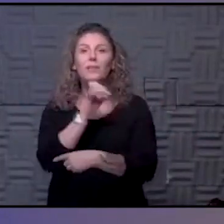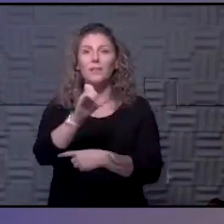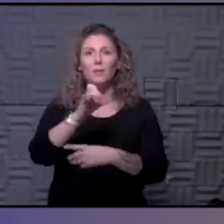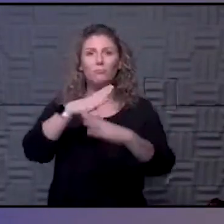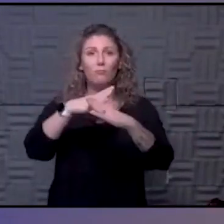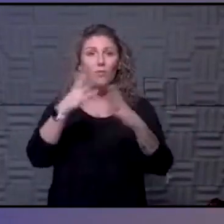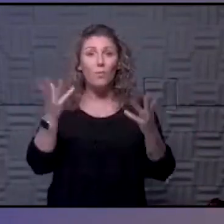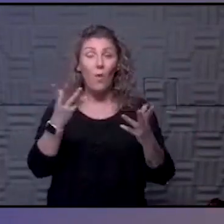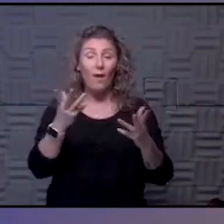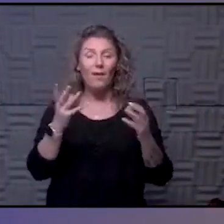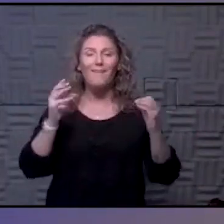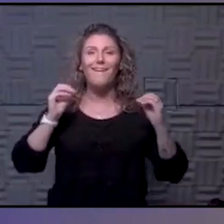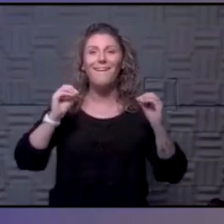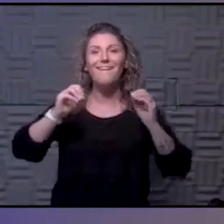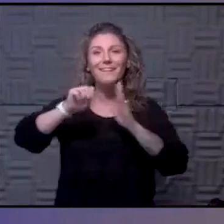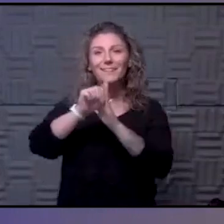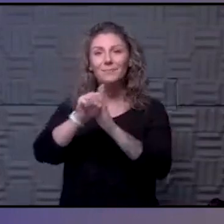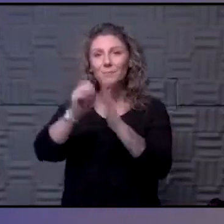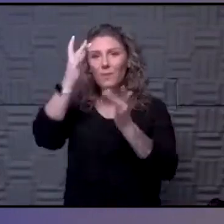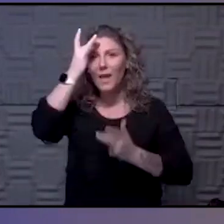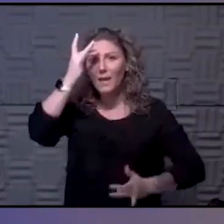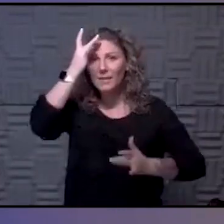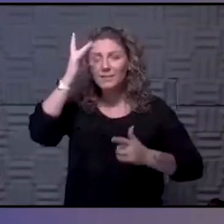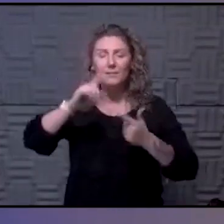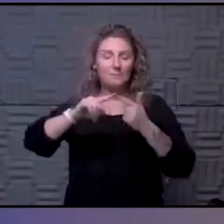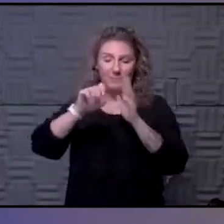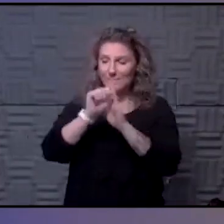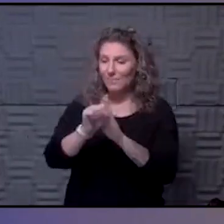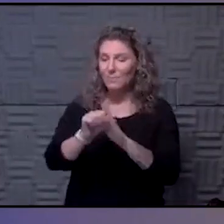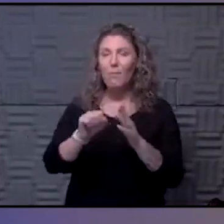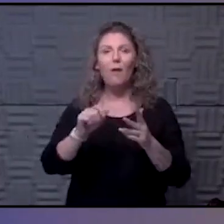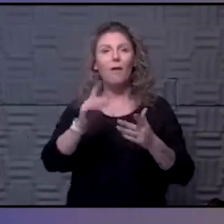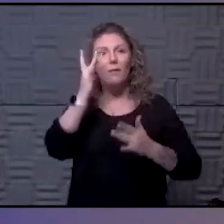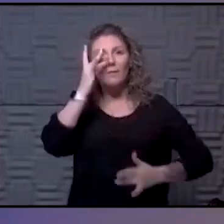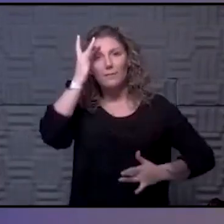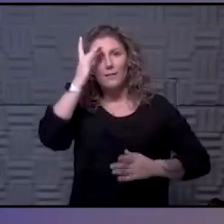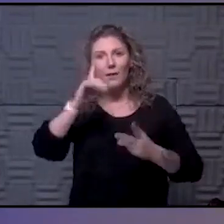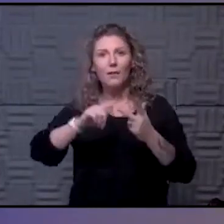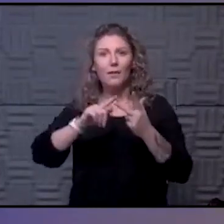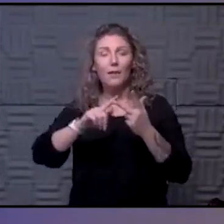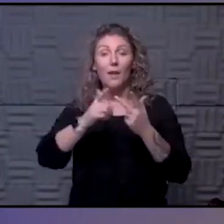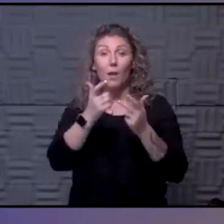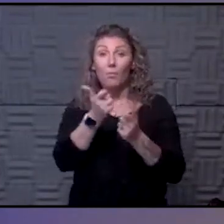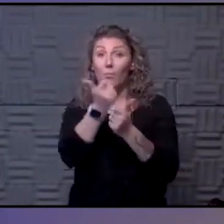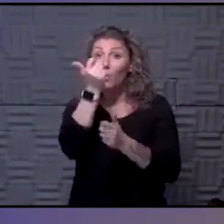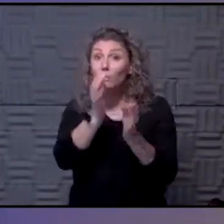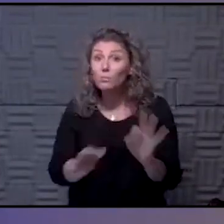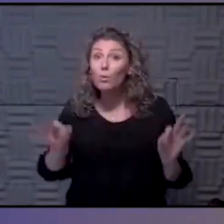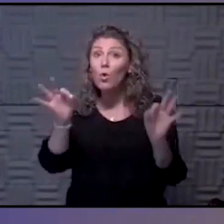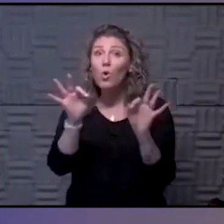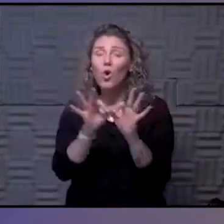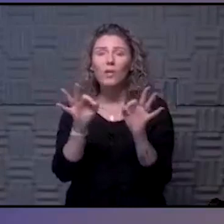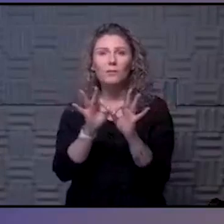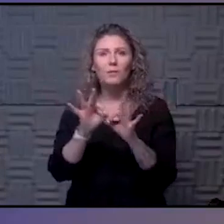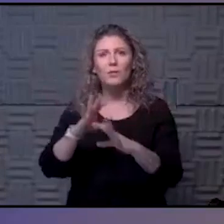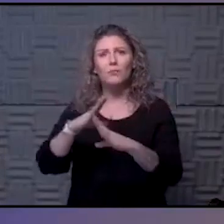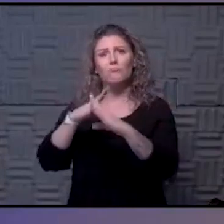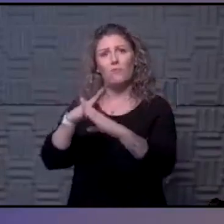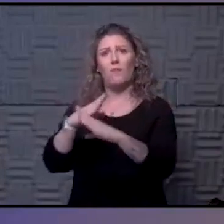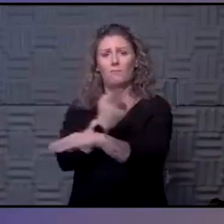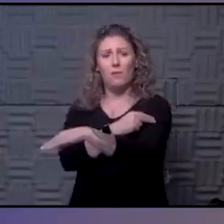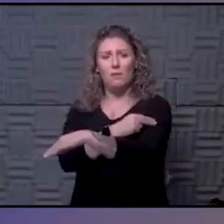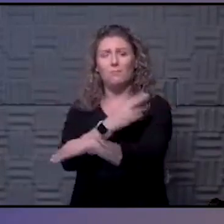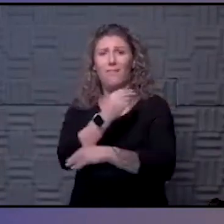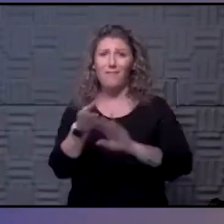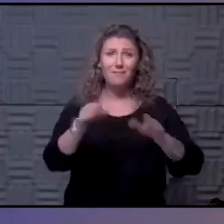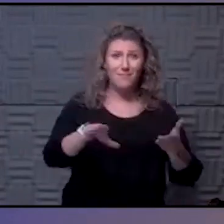prevents asymptomatic disease, symptomatic disease, and of course, most importantly, hospitalization and death as well. So we need to continue